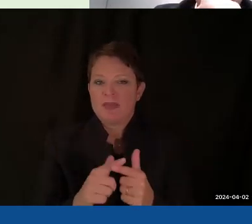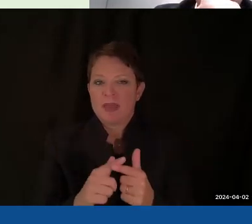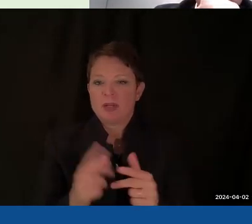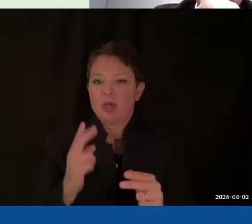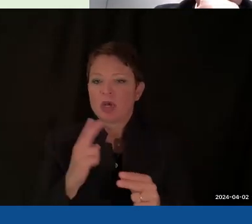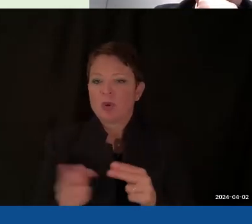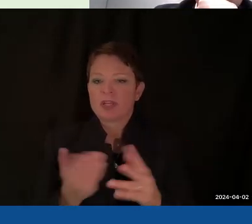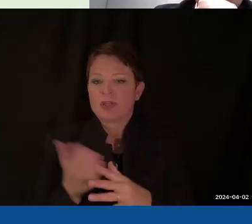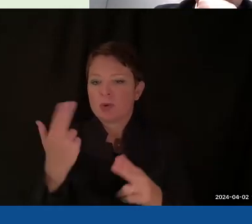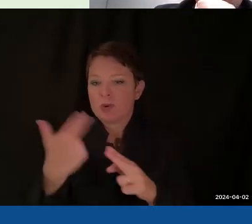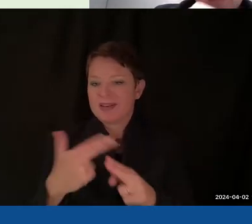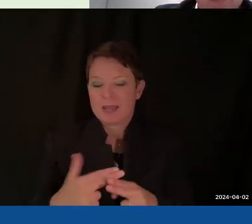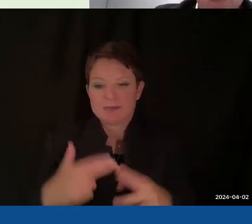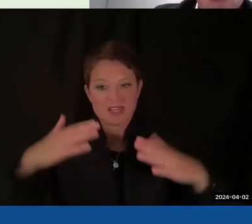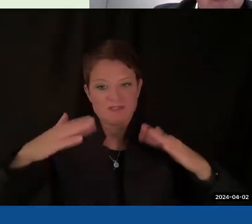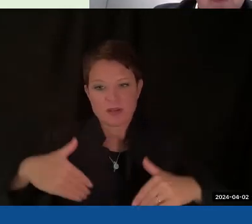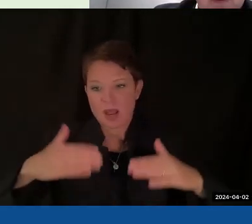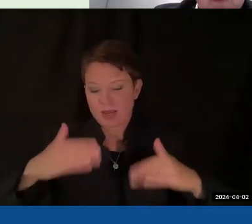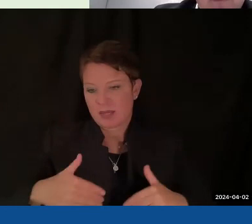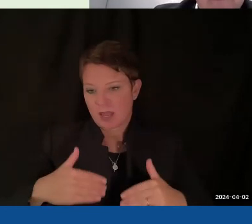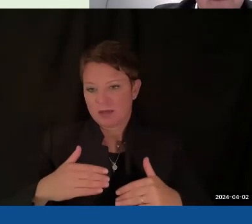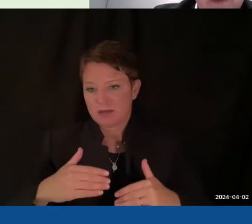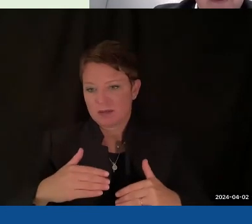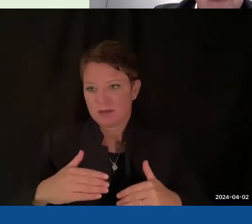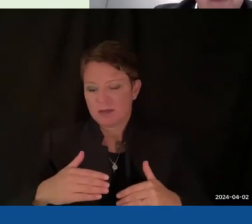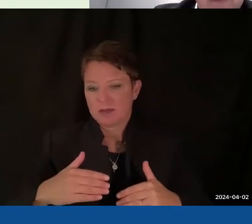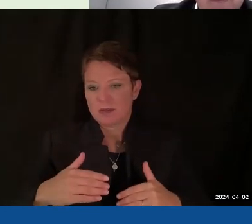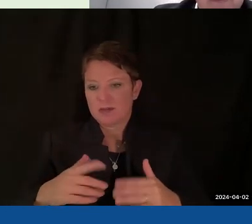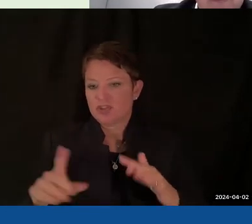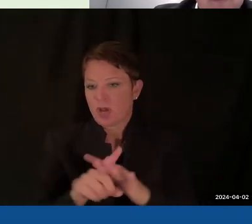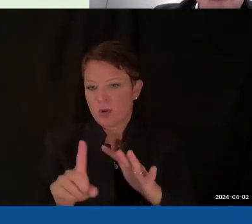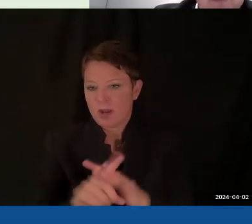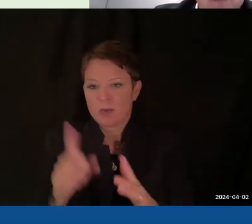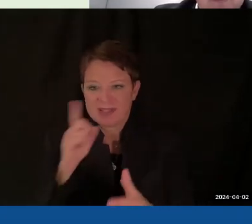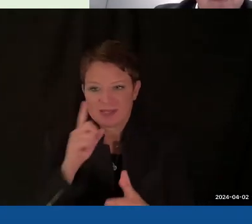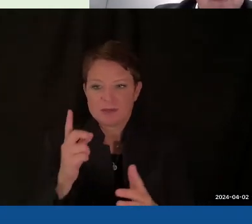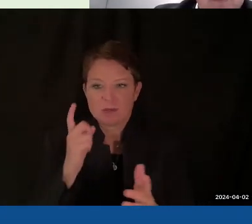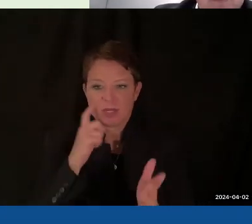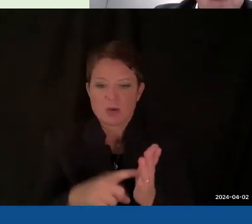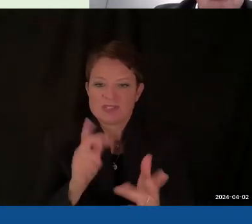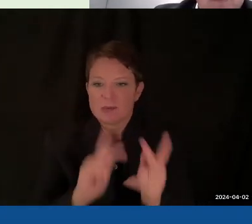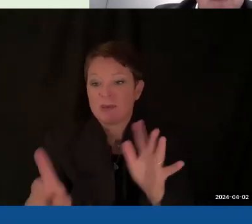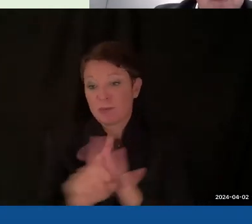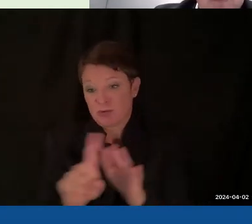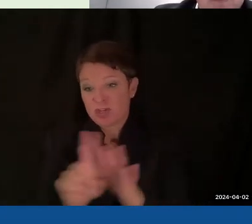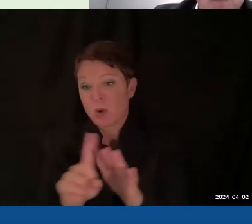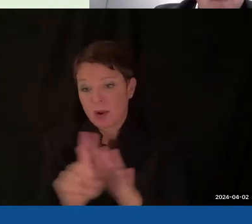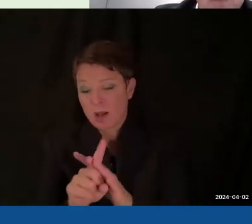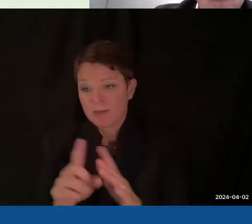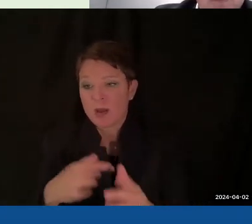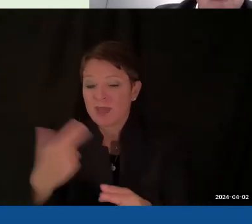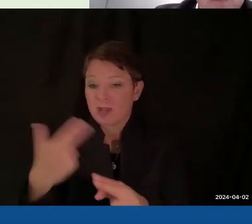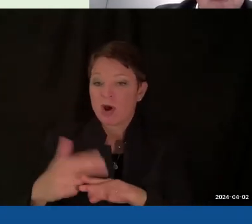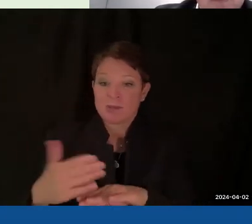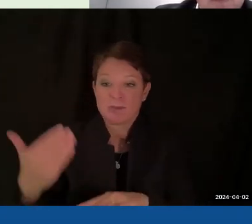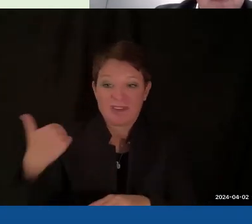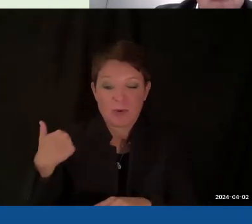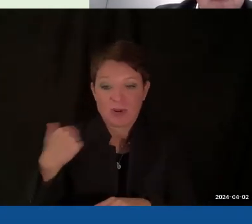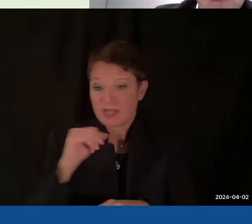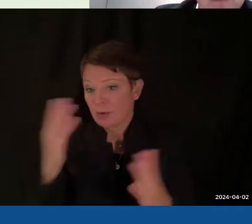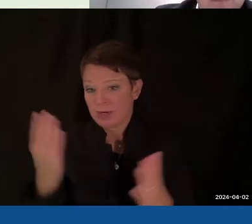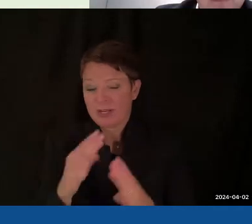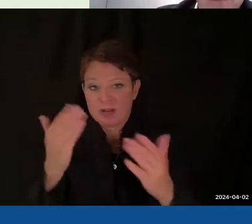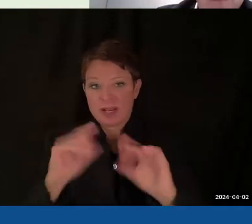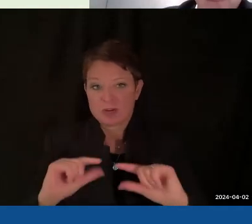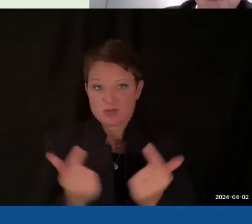quickly through names that have not were not in attendance. We are seeing some folks that are now in attendance that we called on previously. So we'll start with this